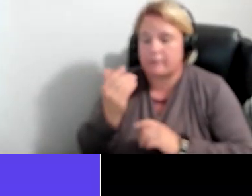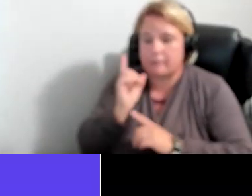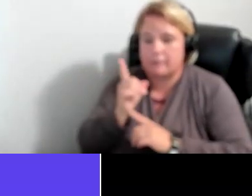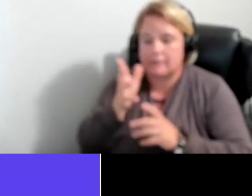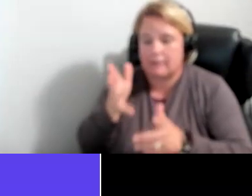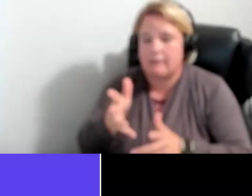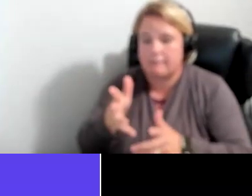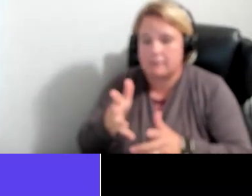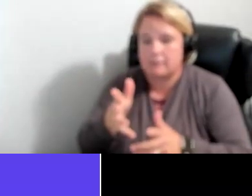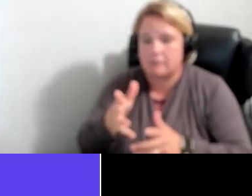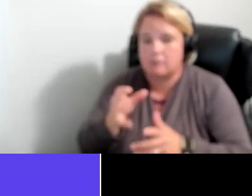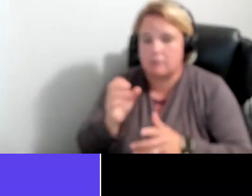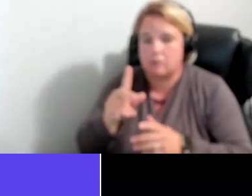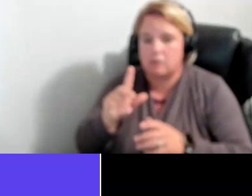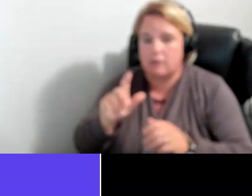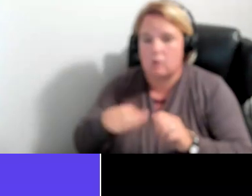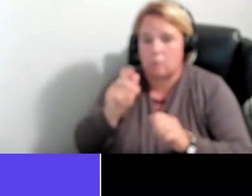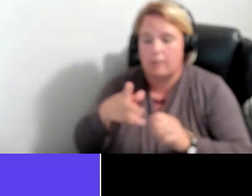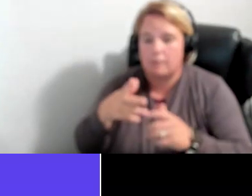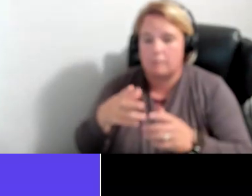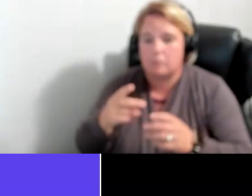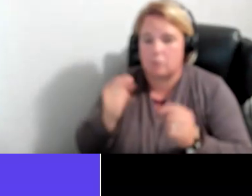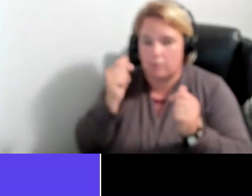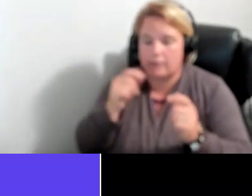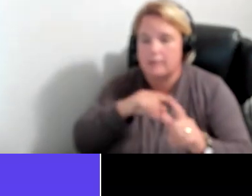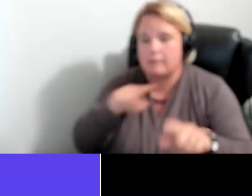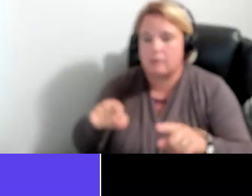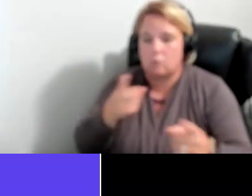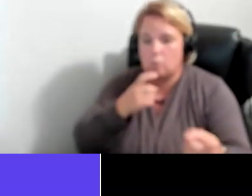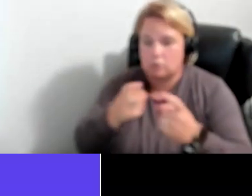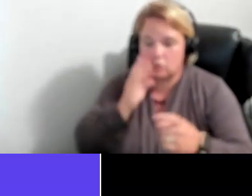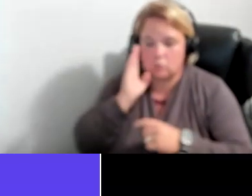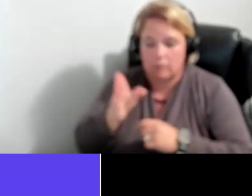I'll just wrap up real quick here, and then we can go to some questions.